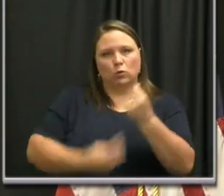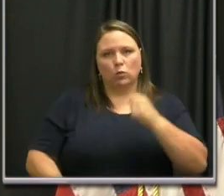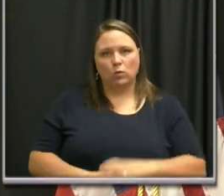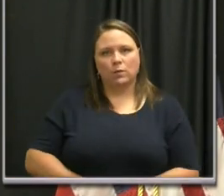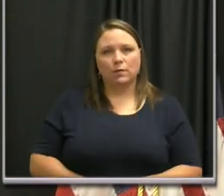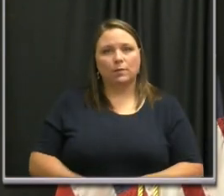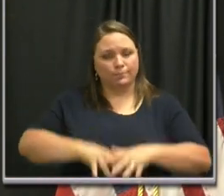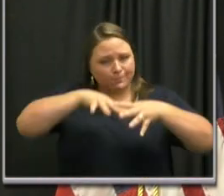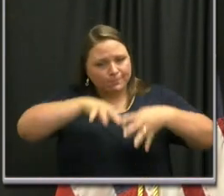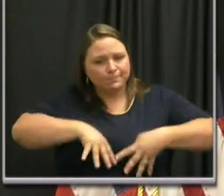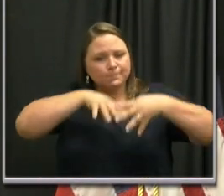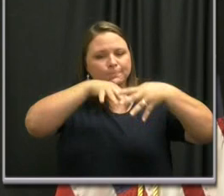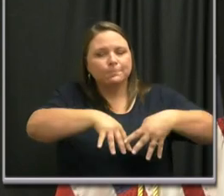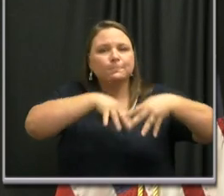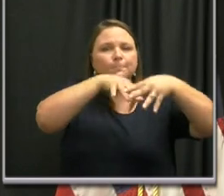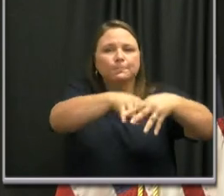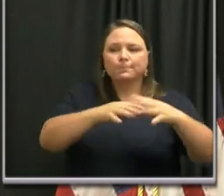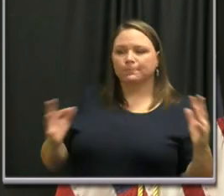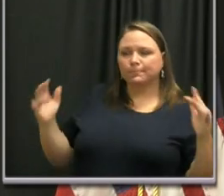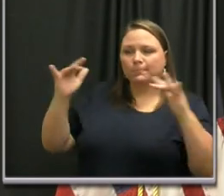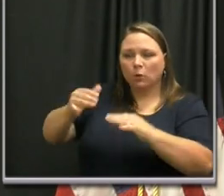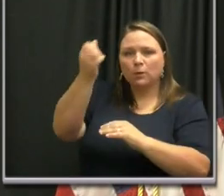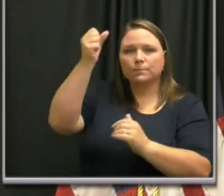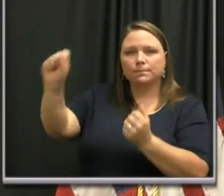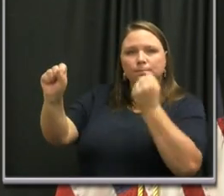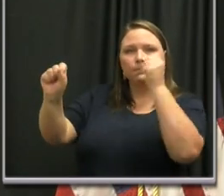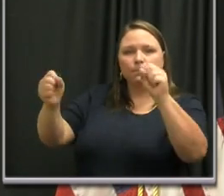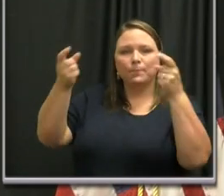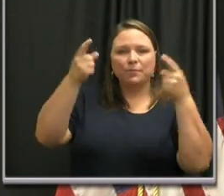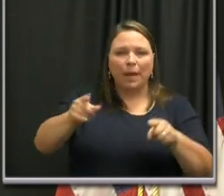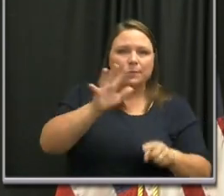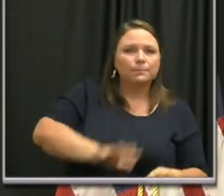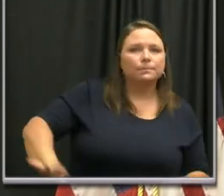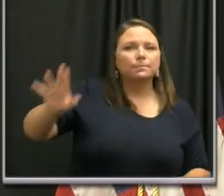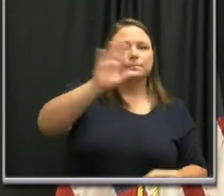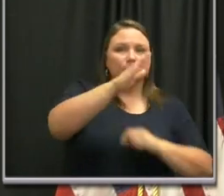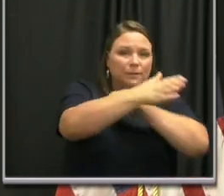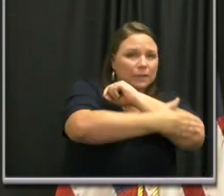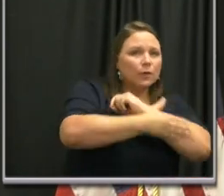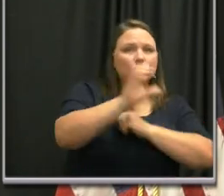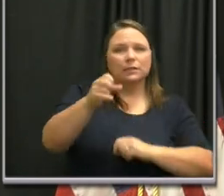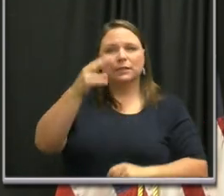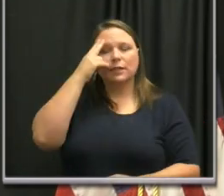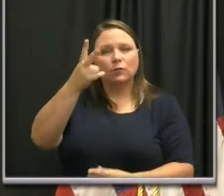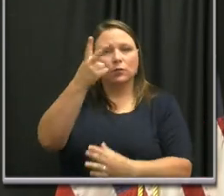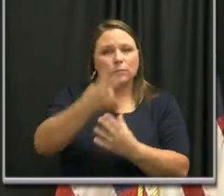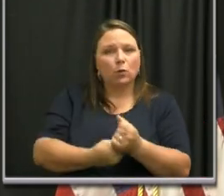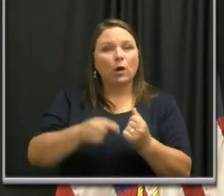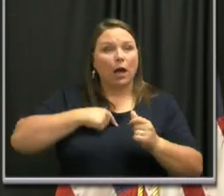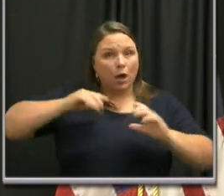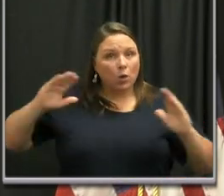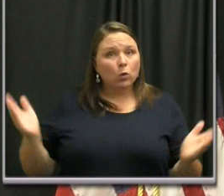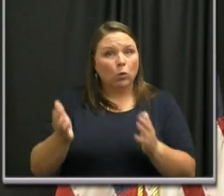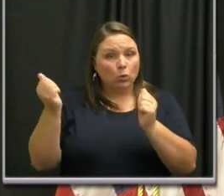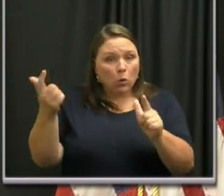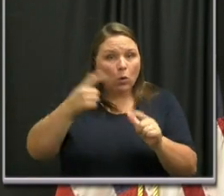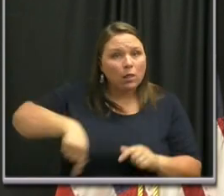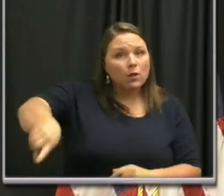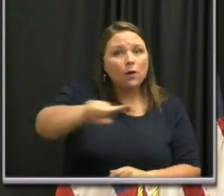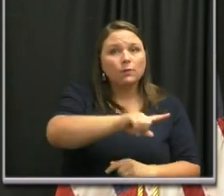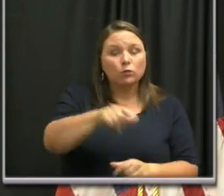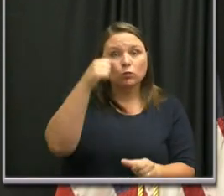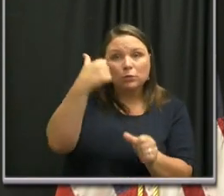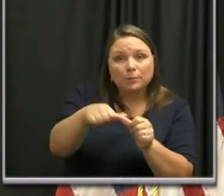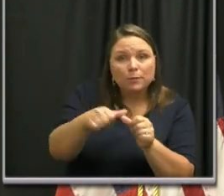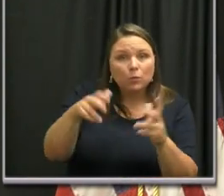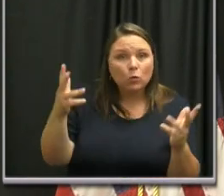and rallies continue to happen around the country and here in Nashville. I urge all of us to remember that while